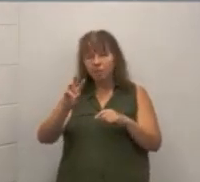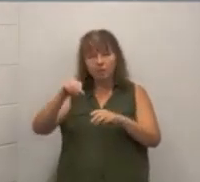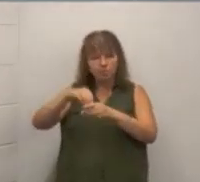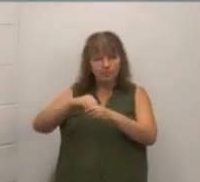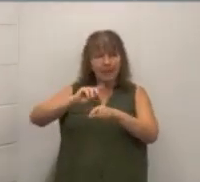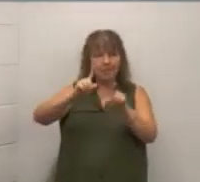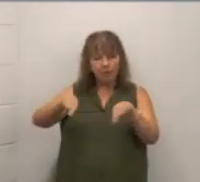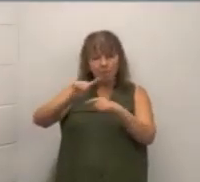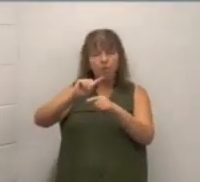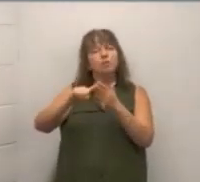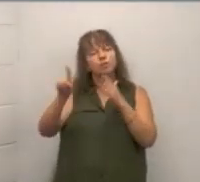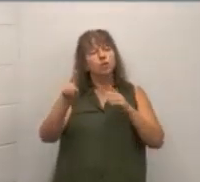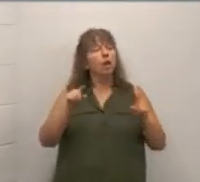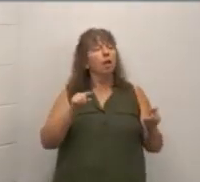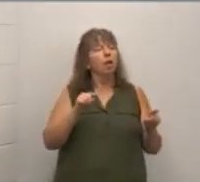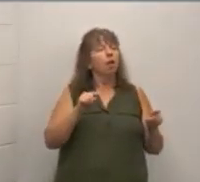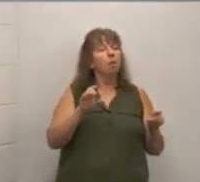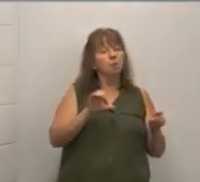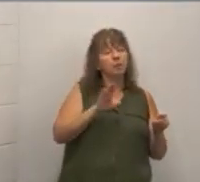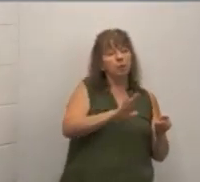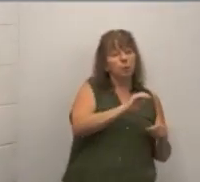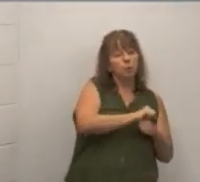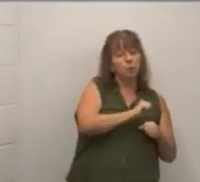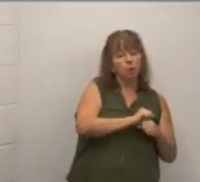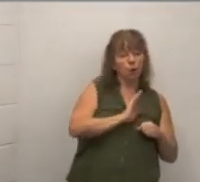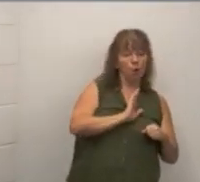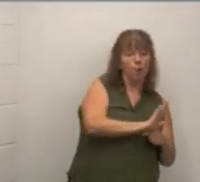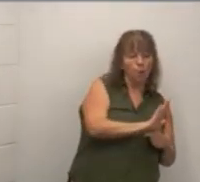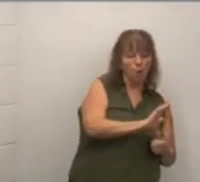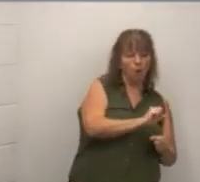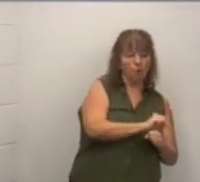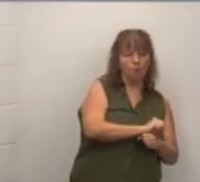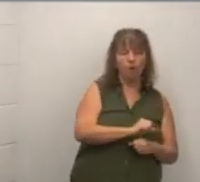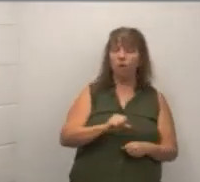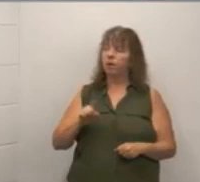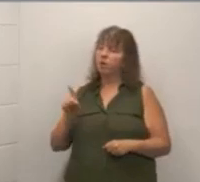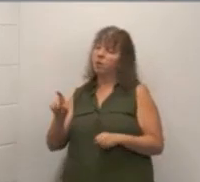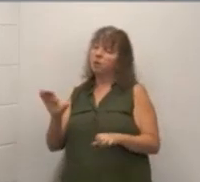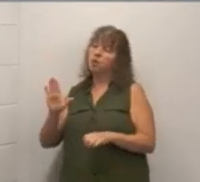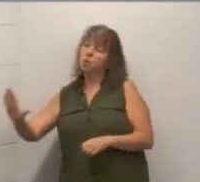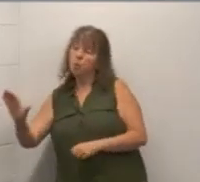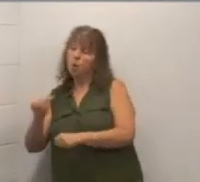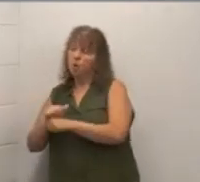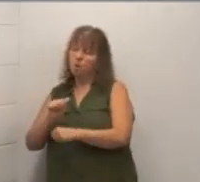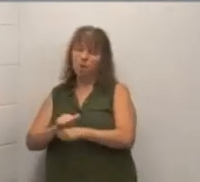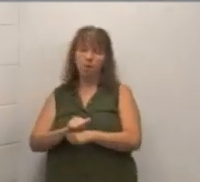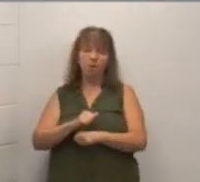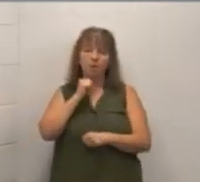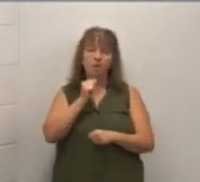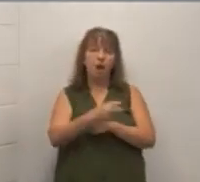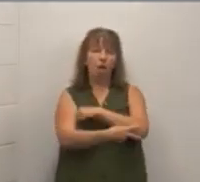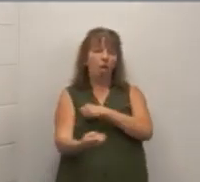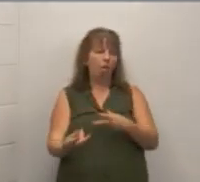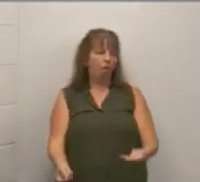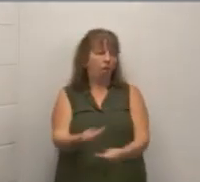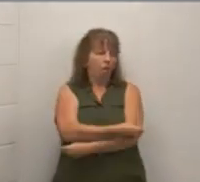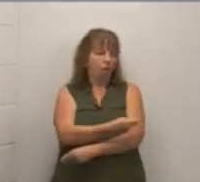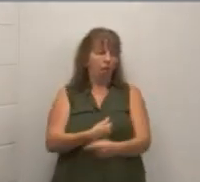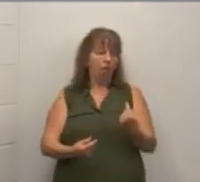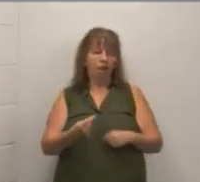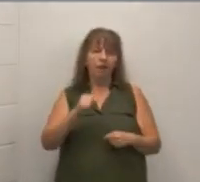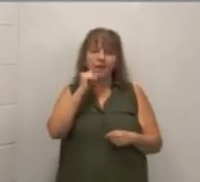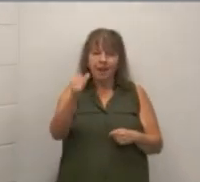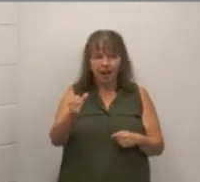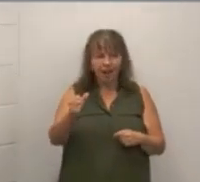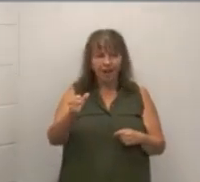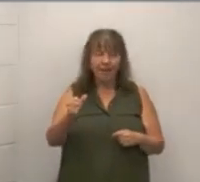to check to make sure students aren't plagiarizing, or what we would go through a normal investigation, even